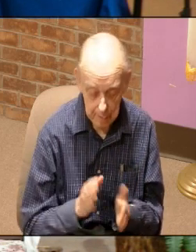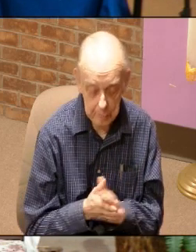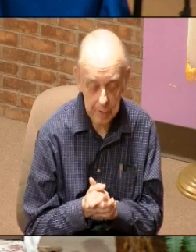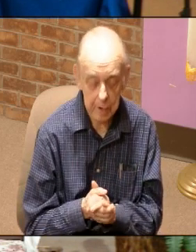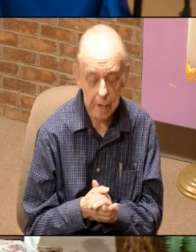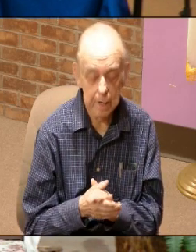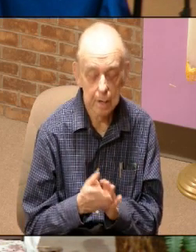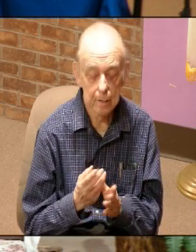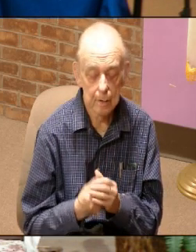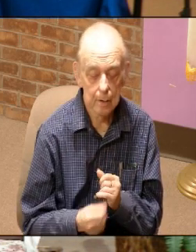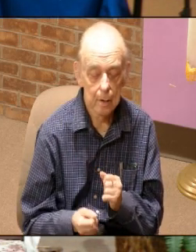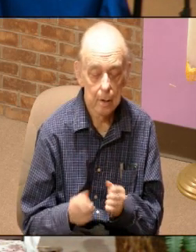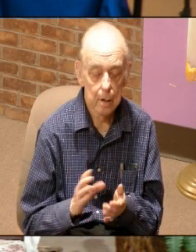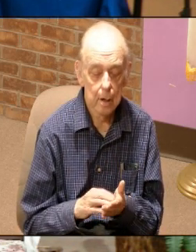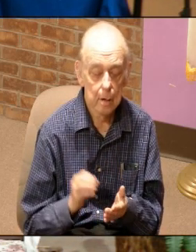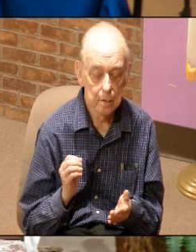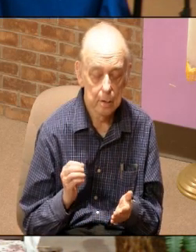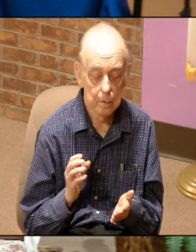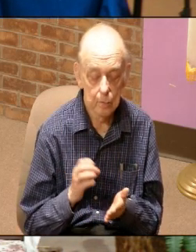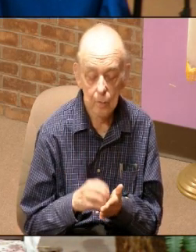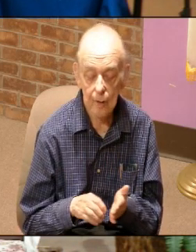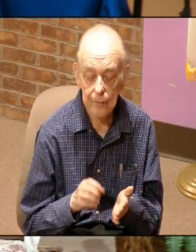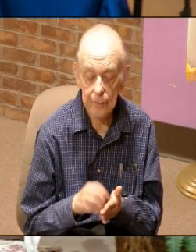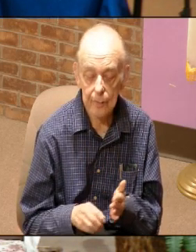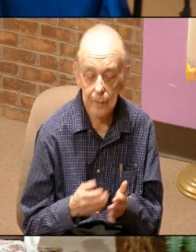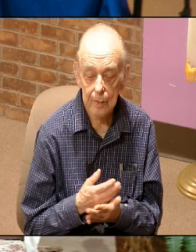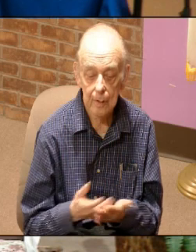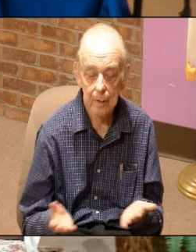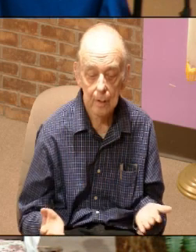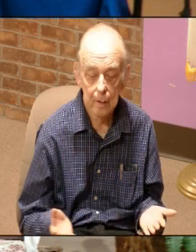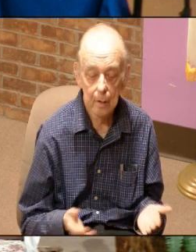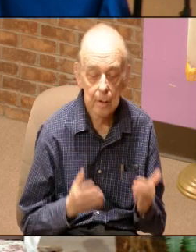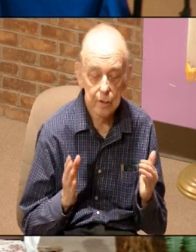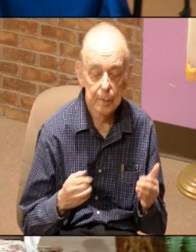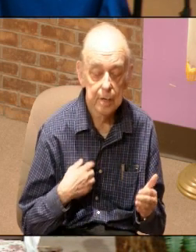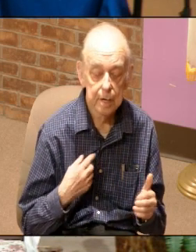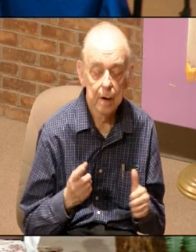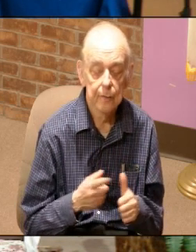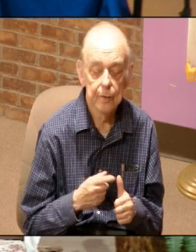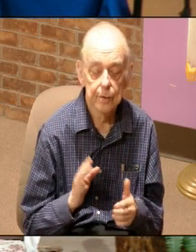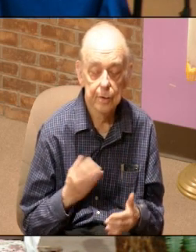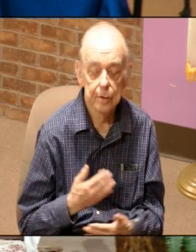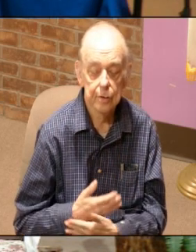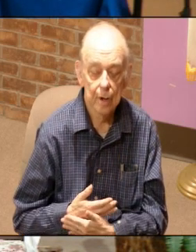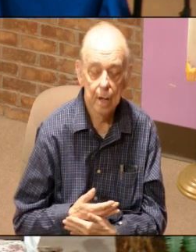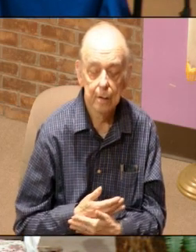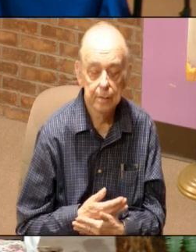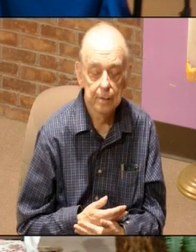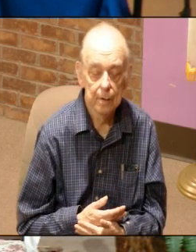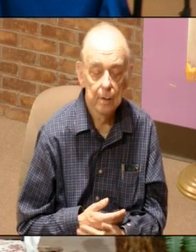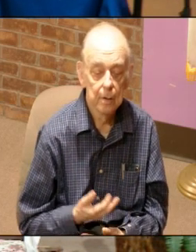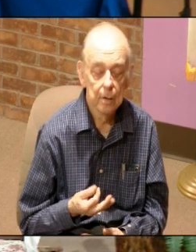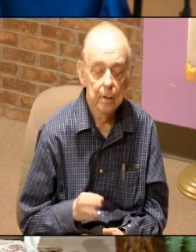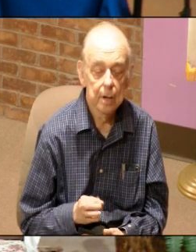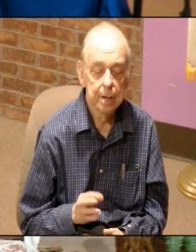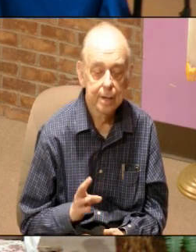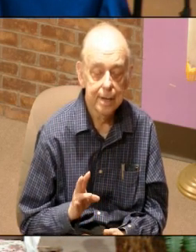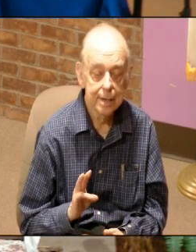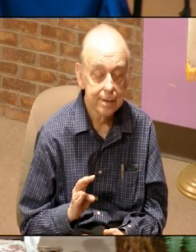but we learned a little bit rougher when we were expecting our first child in 1974